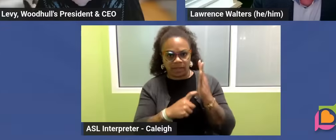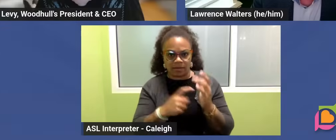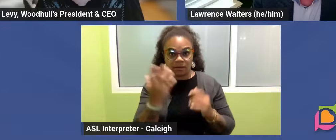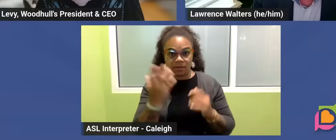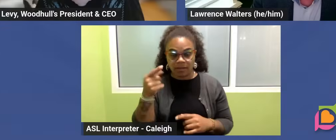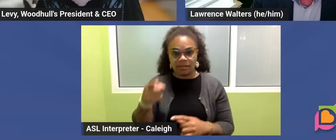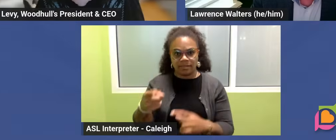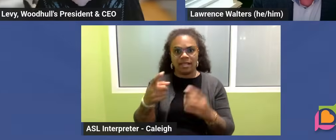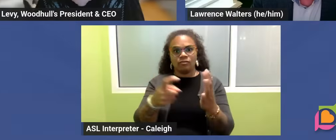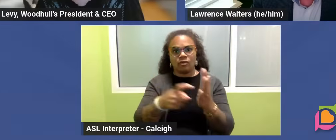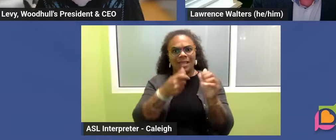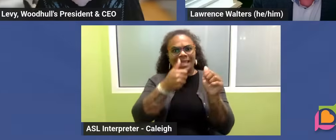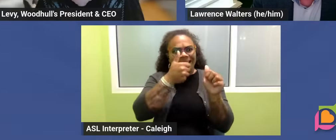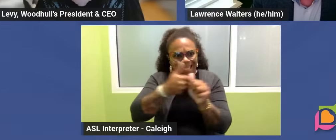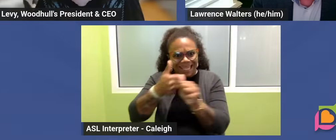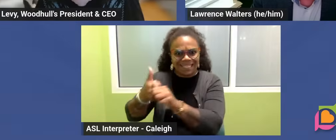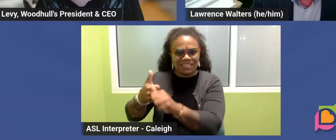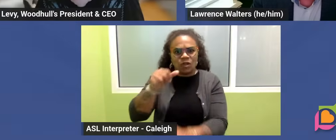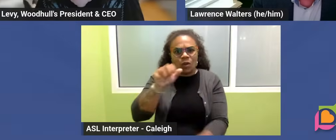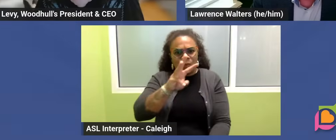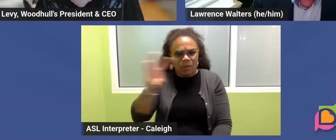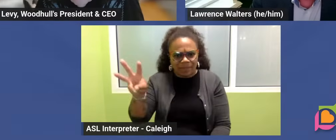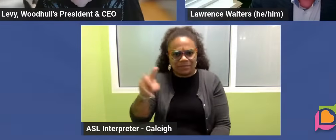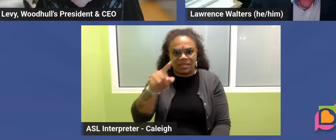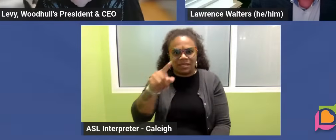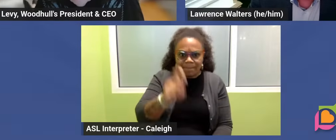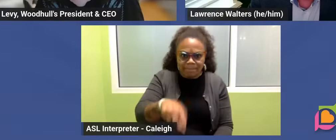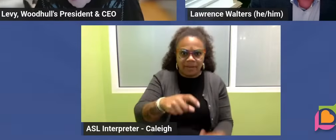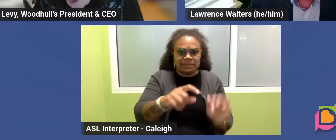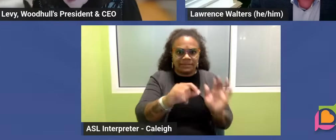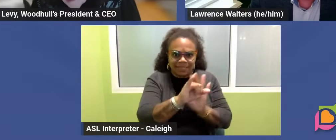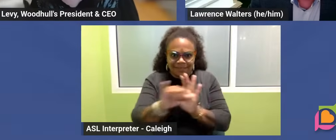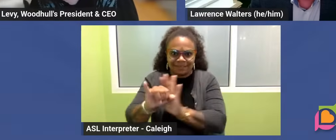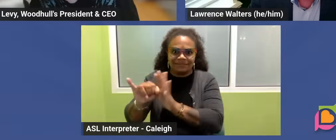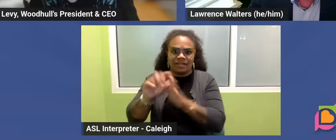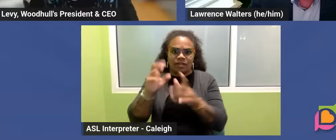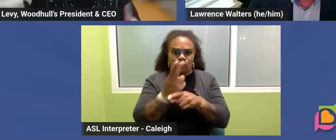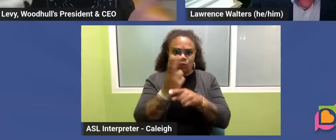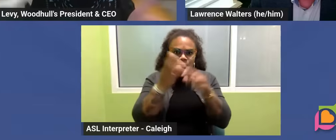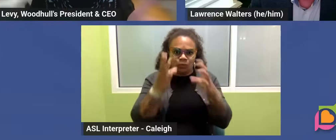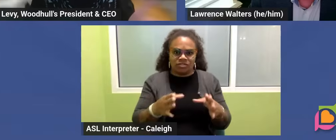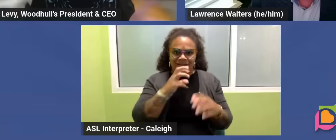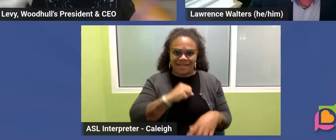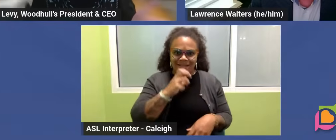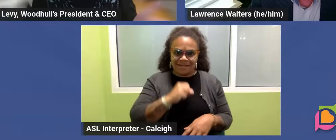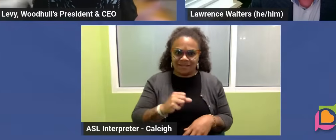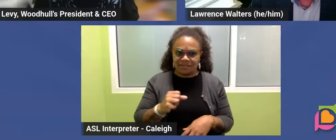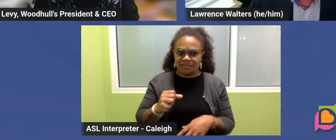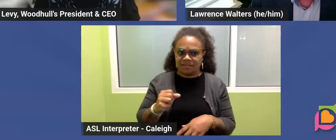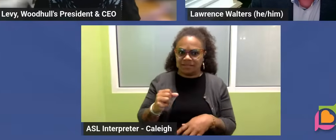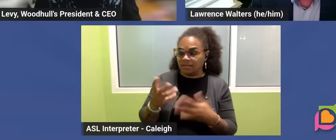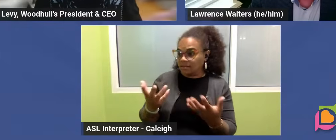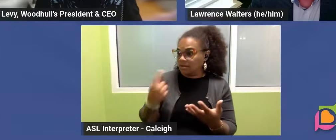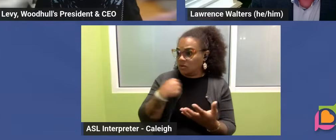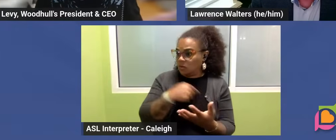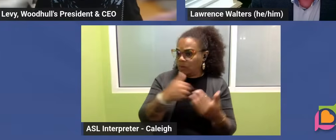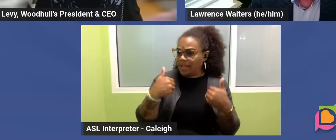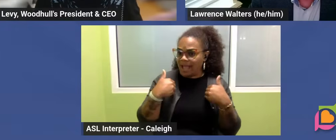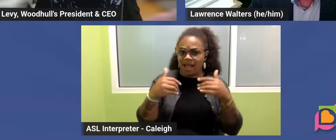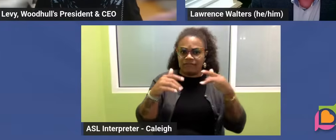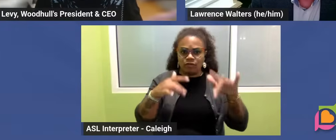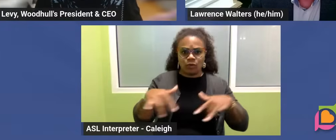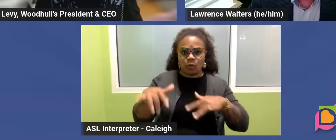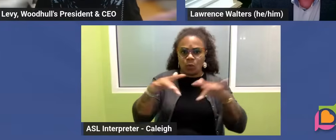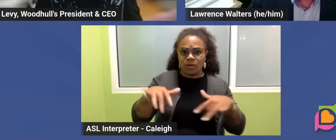website operator to identify the age of each user. Well, we have a recording, don't we, that says